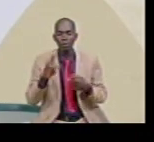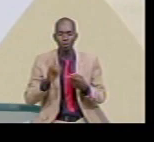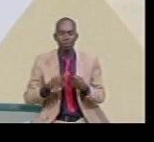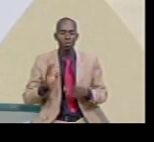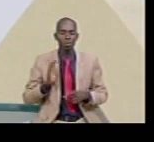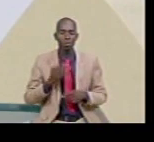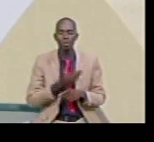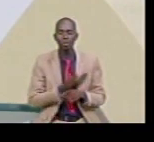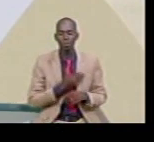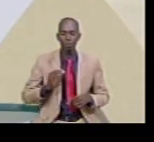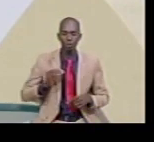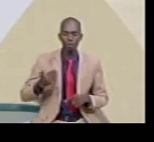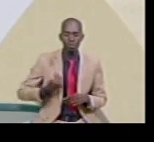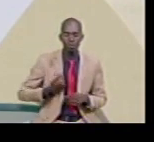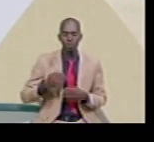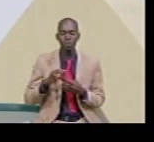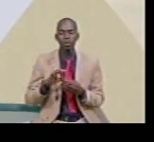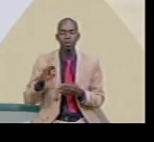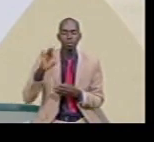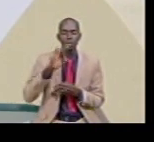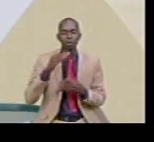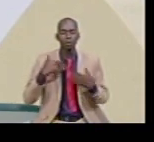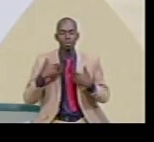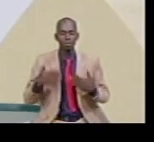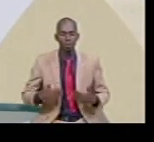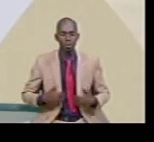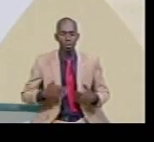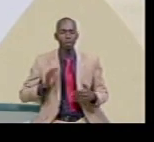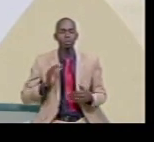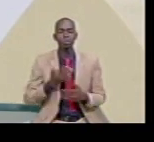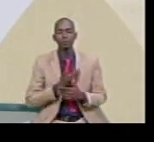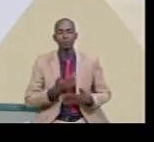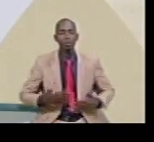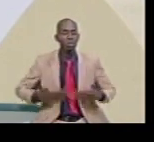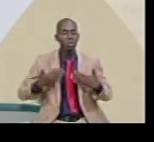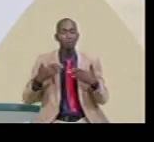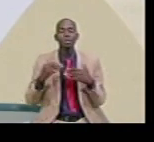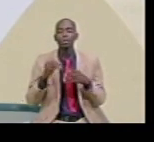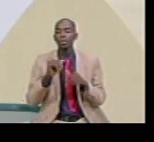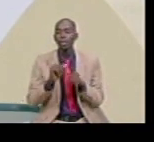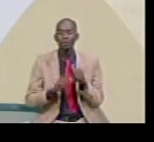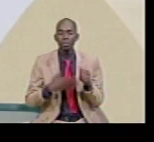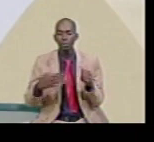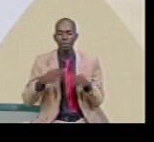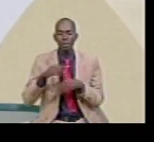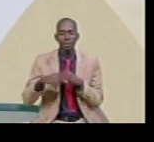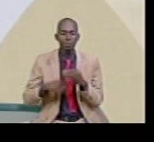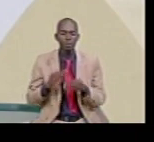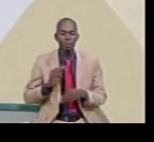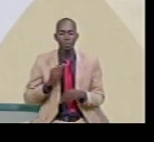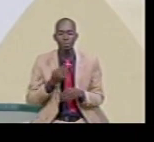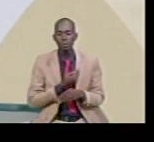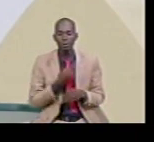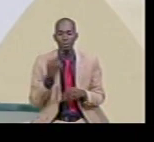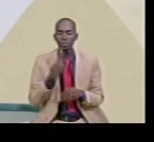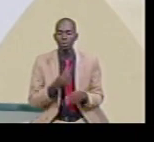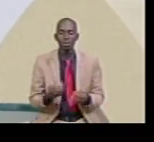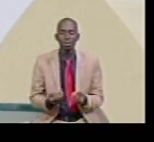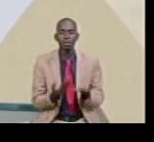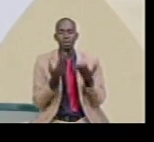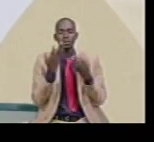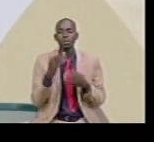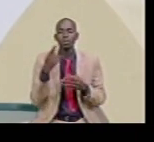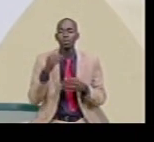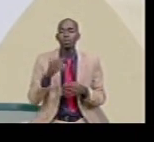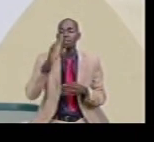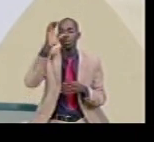into our body, into our life, in everything concerning us. The sacrifice of the cross will